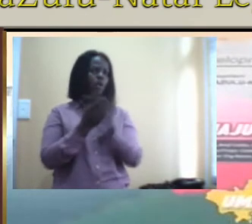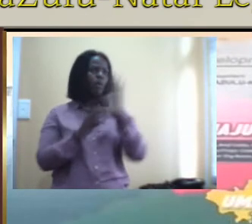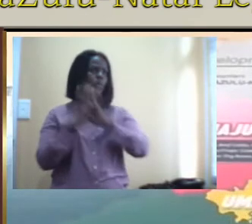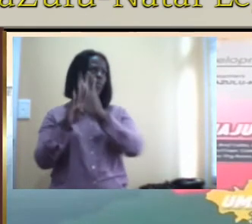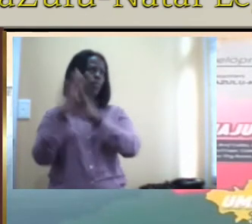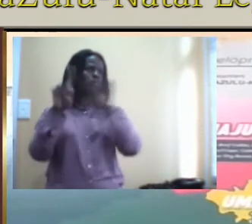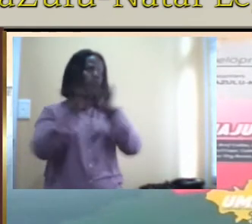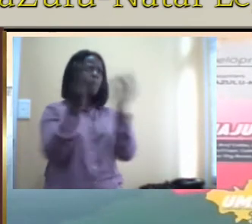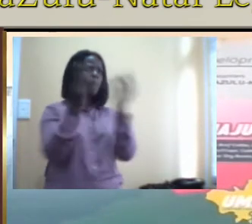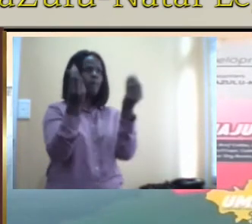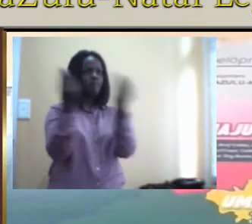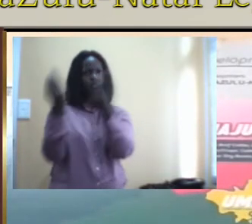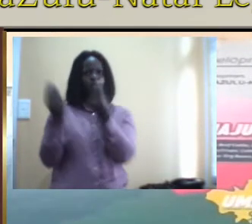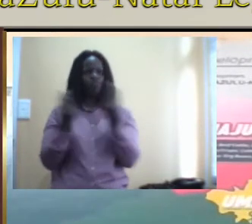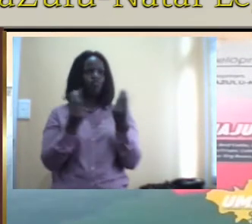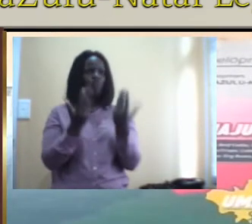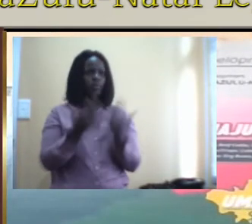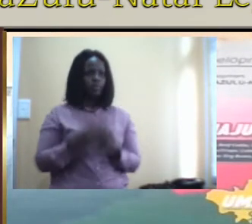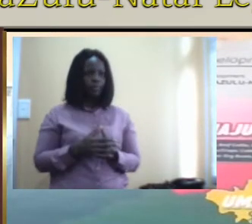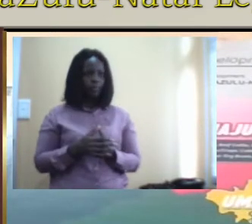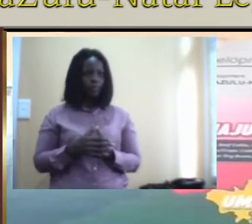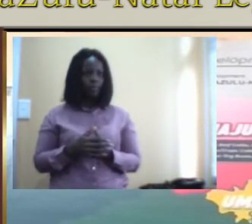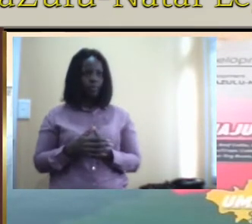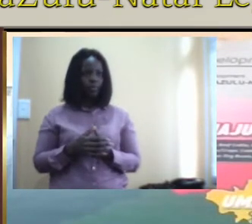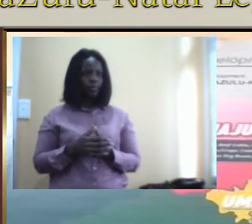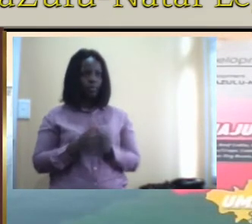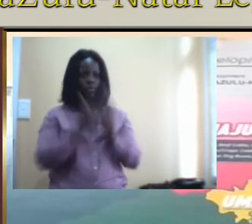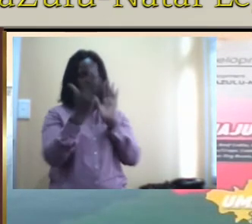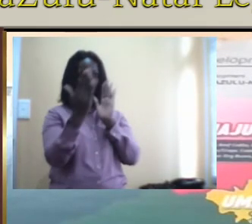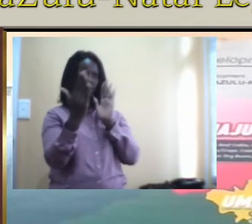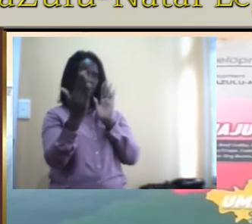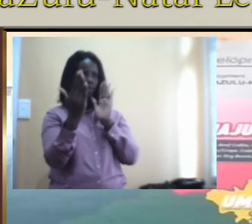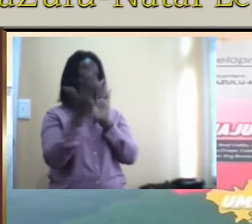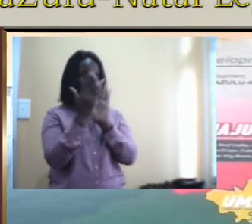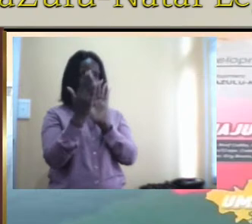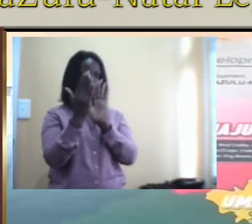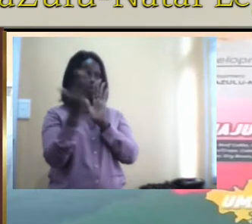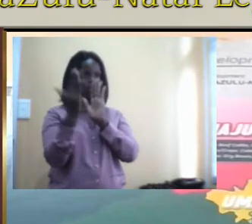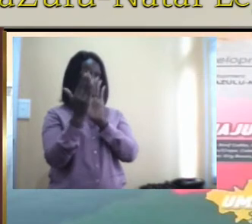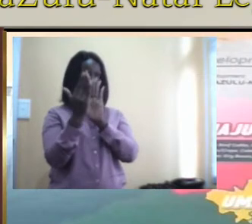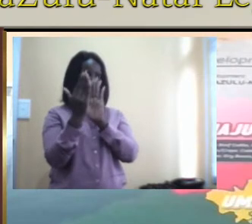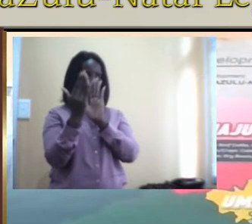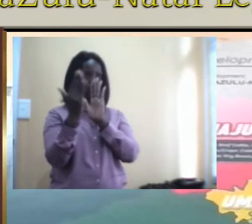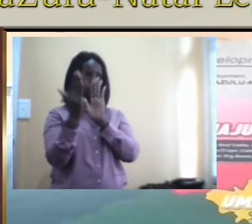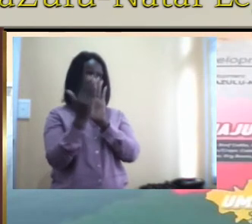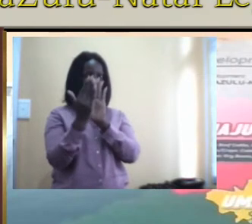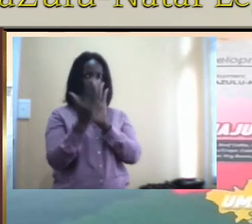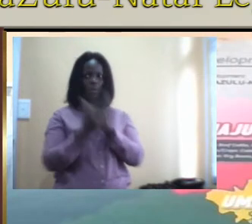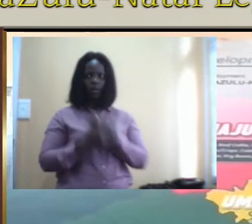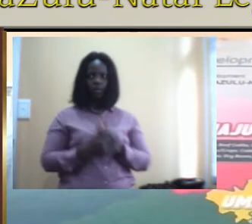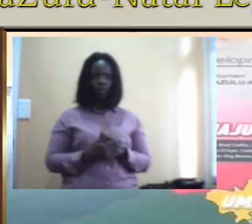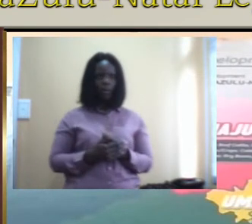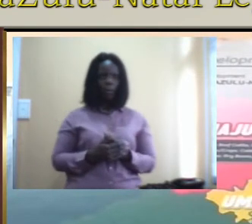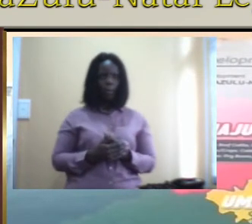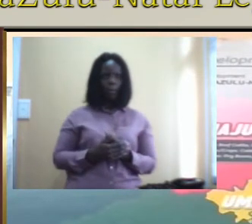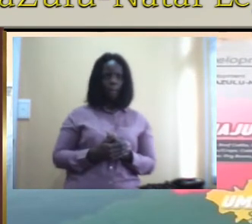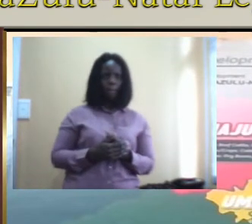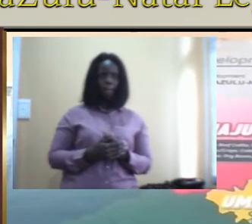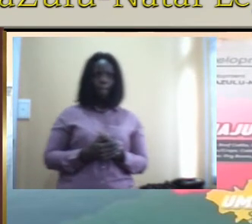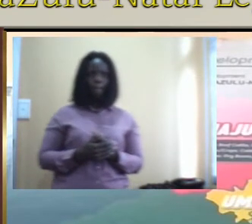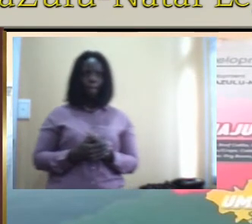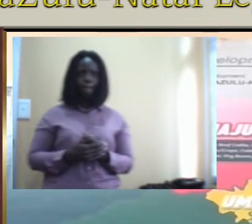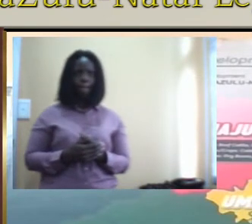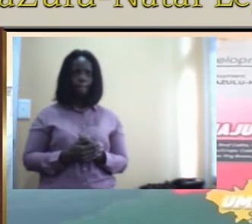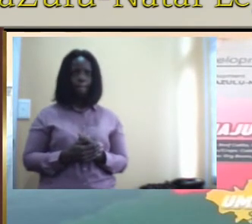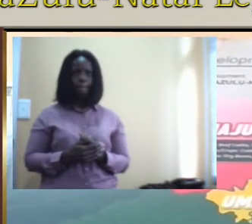wealth. Our approach is that we need to produce more than we import agricultural